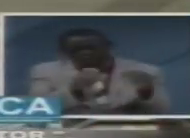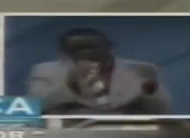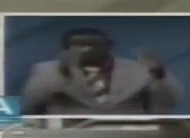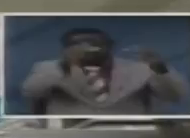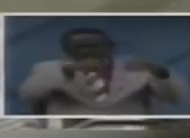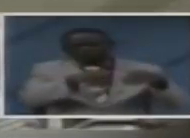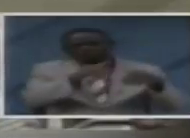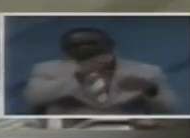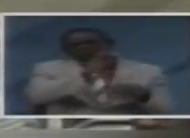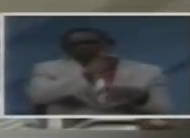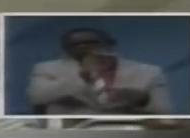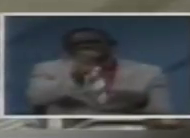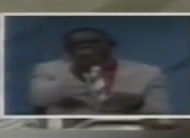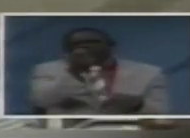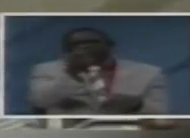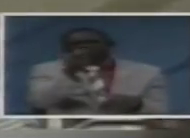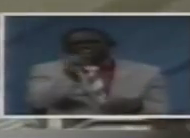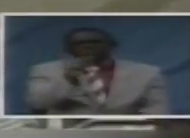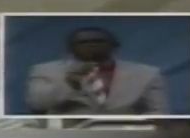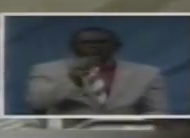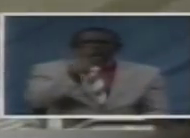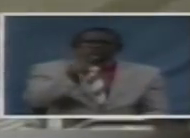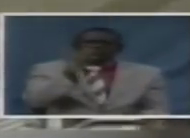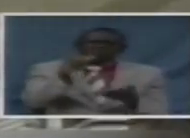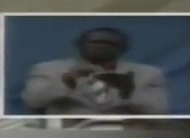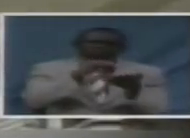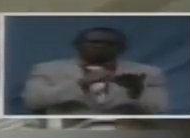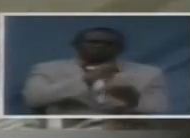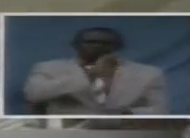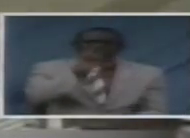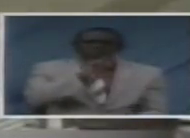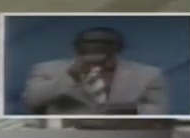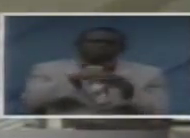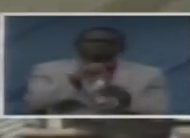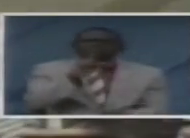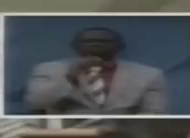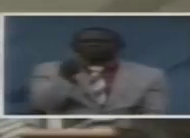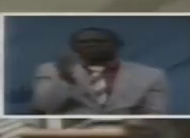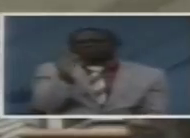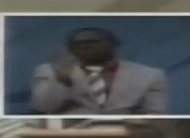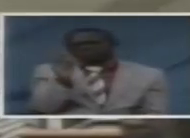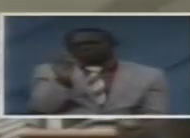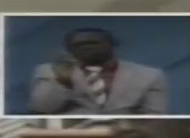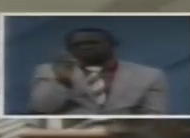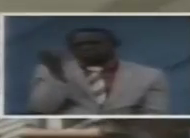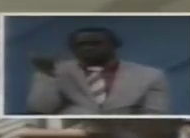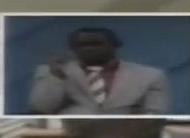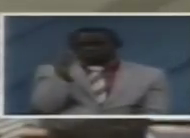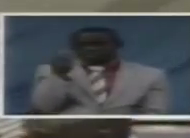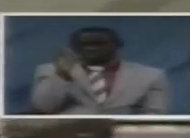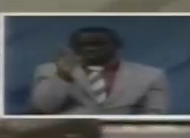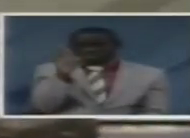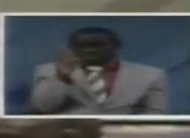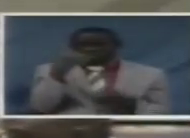$811.7 million during the first 6 months of 2017 from $835.5